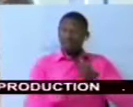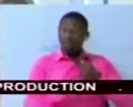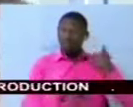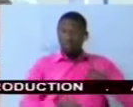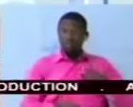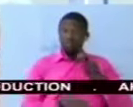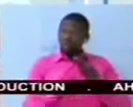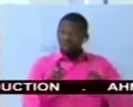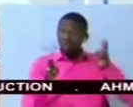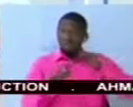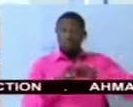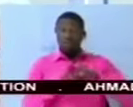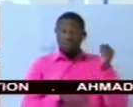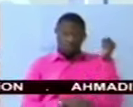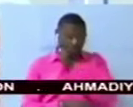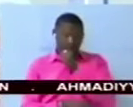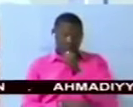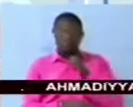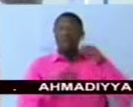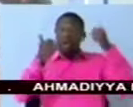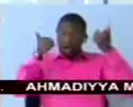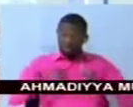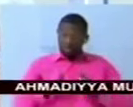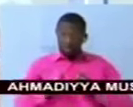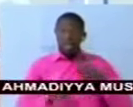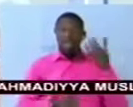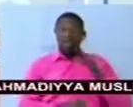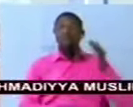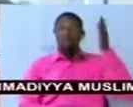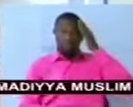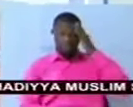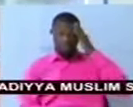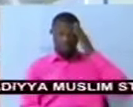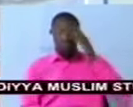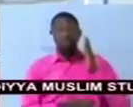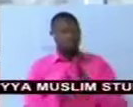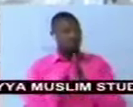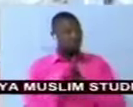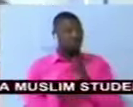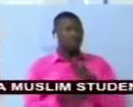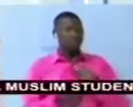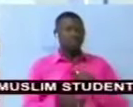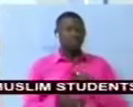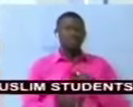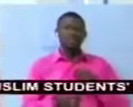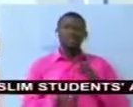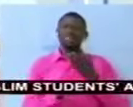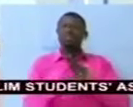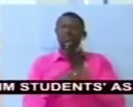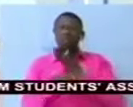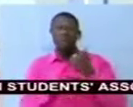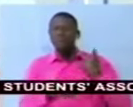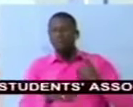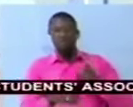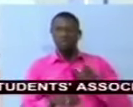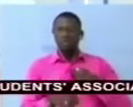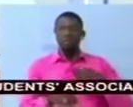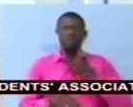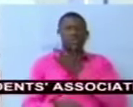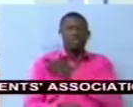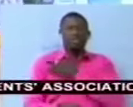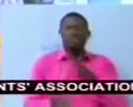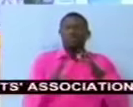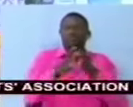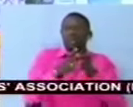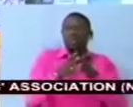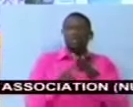when they are being committed to our knowledge, especially those that would affect the people that we live with. Ndaxam sax waru